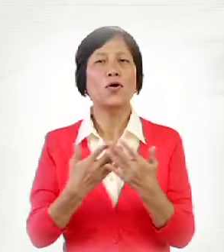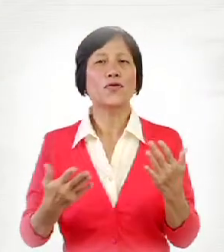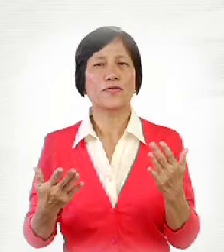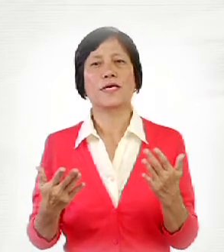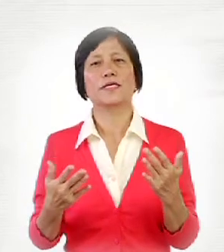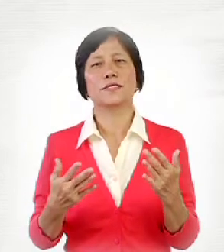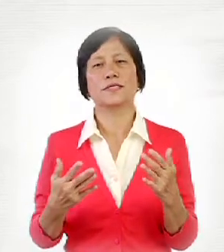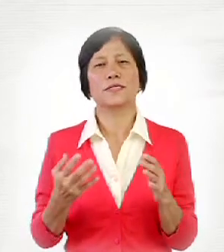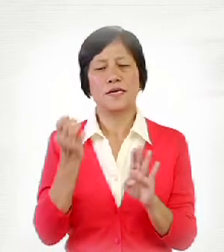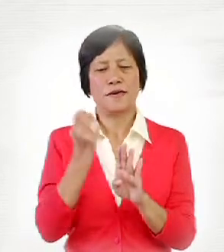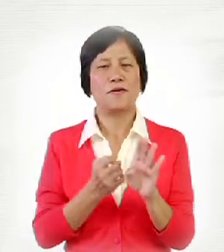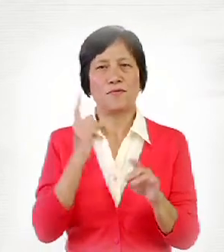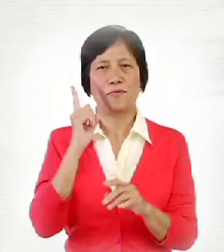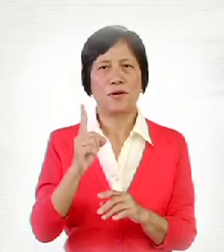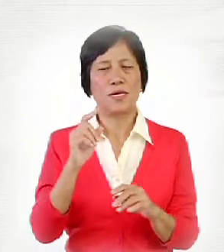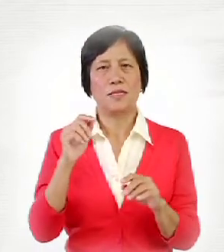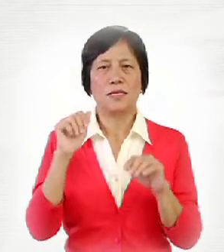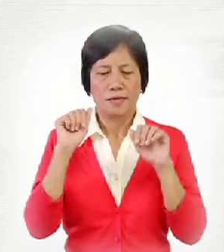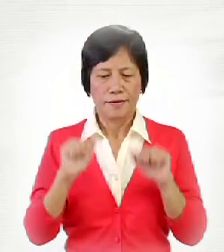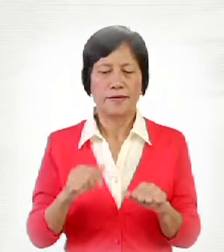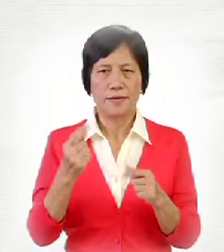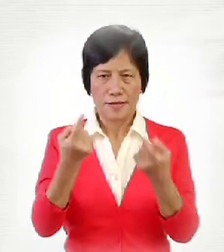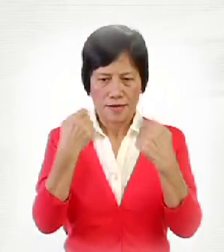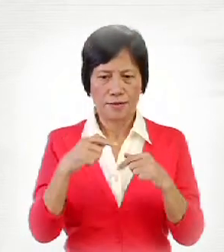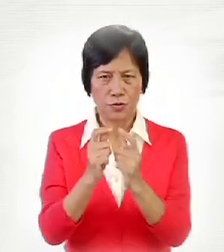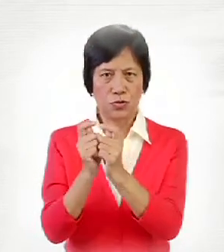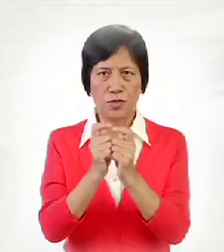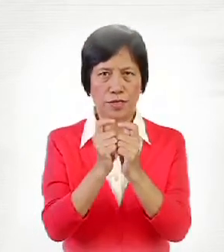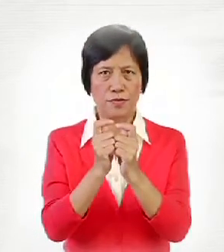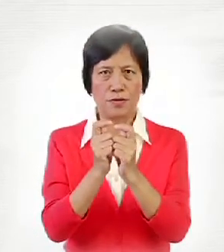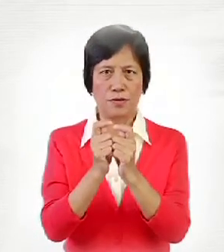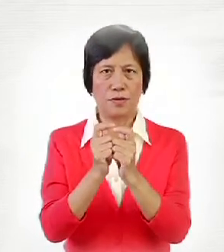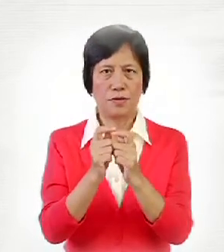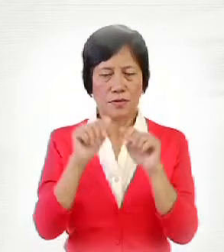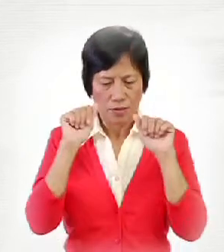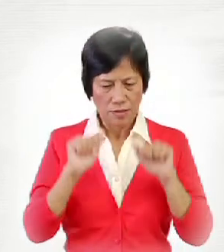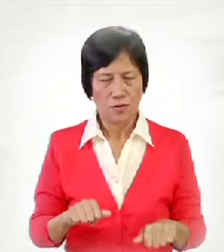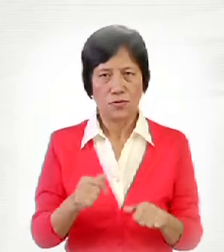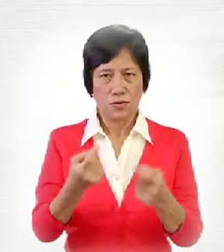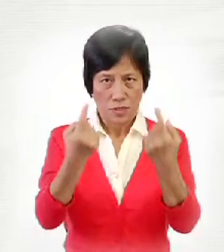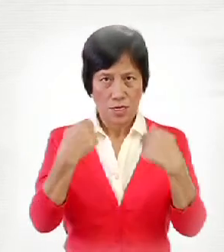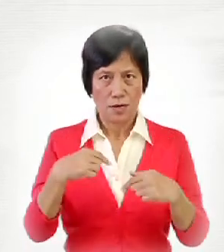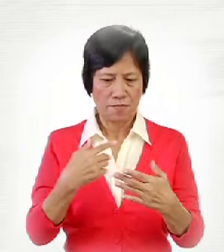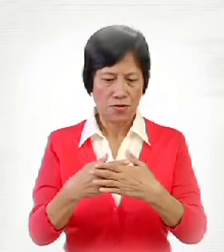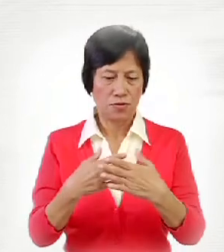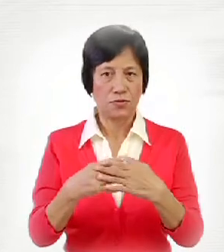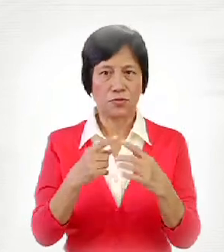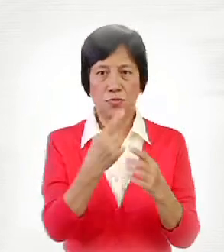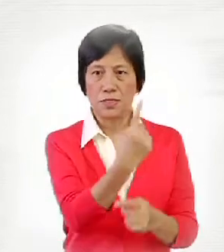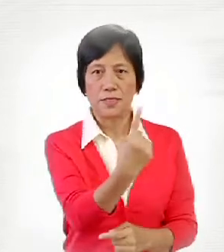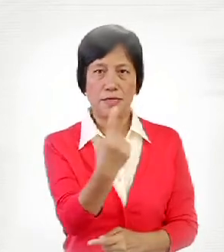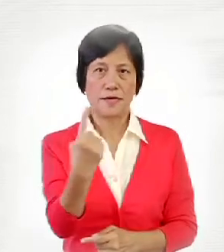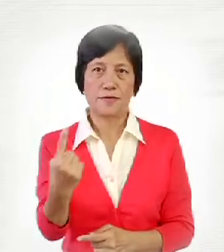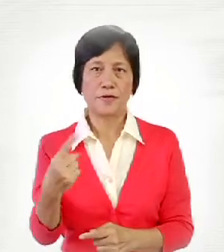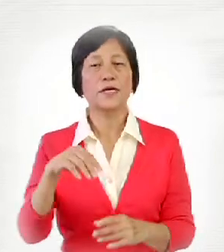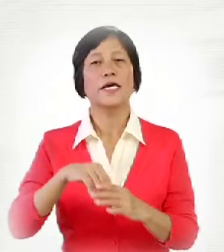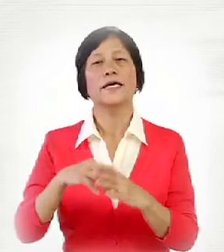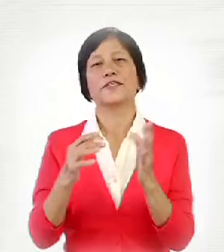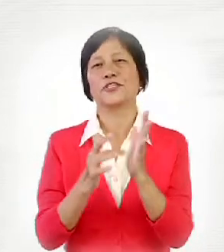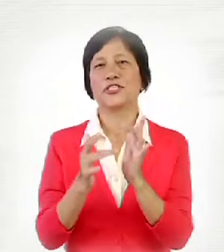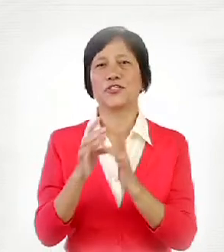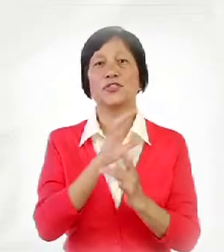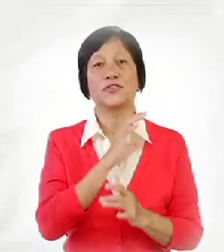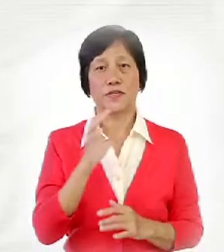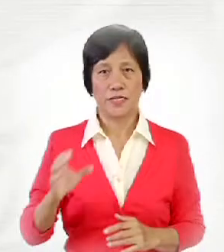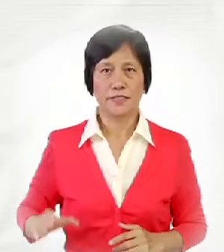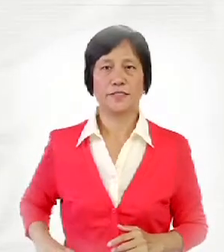everyone could come together, could come close to one another in Jesus